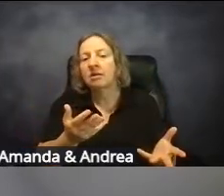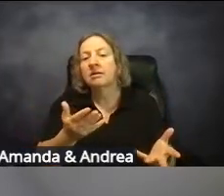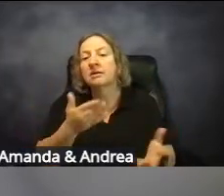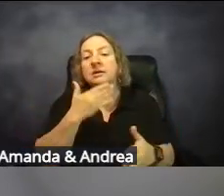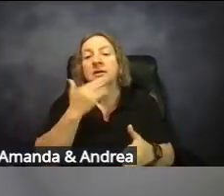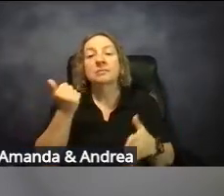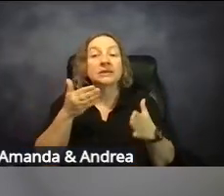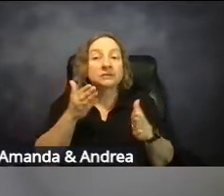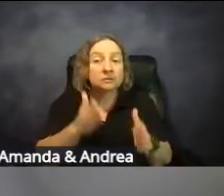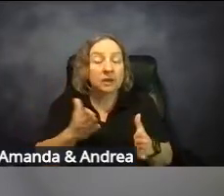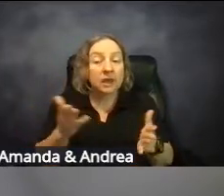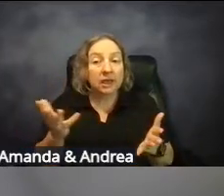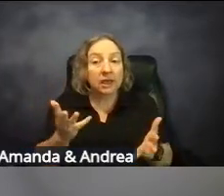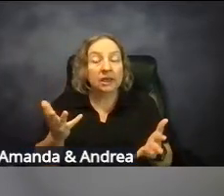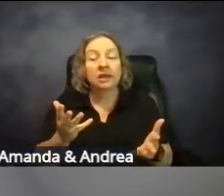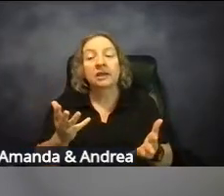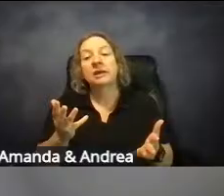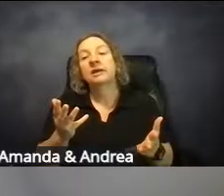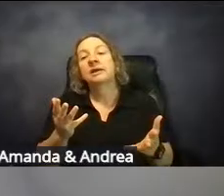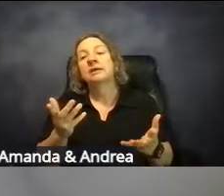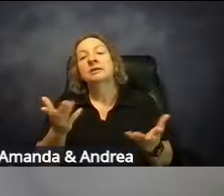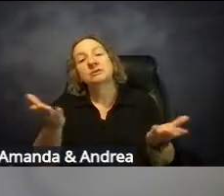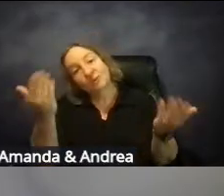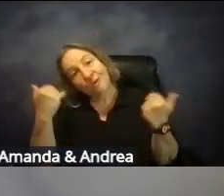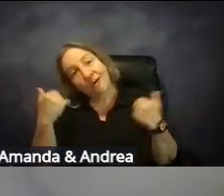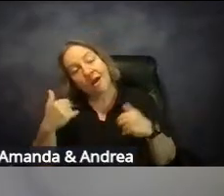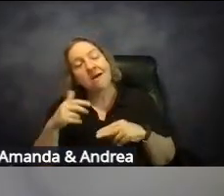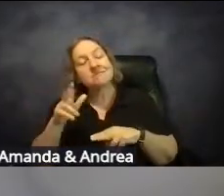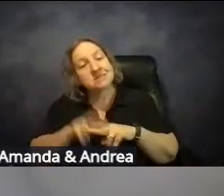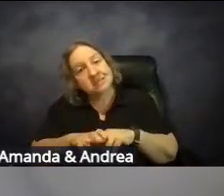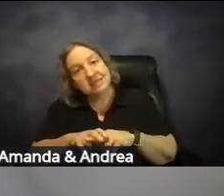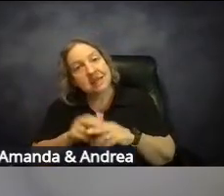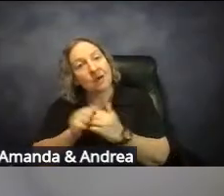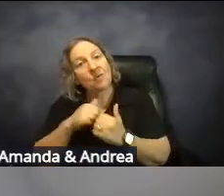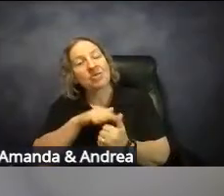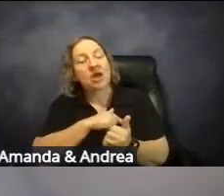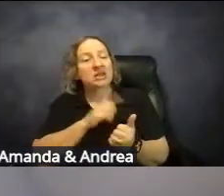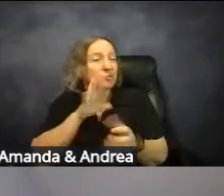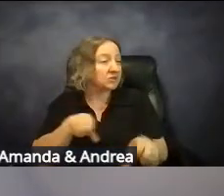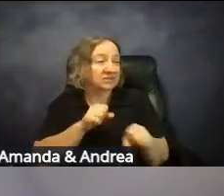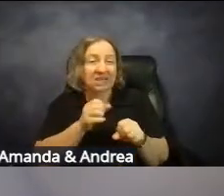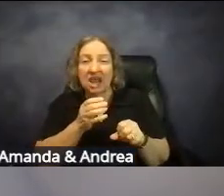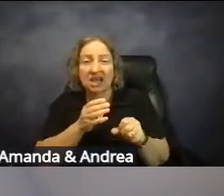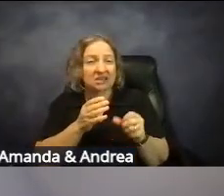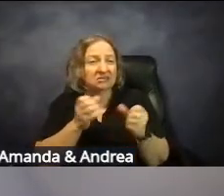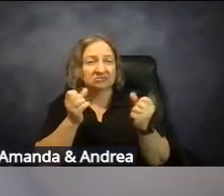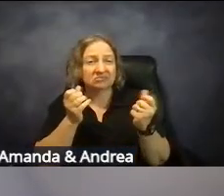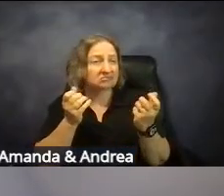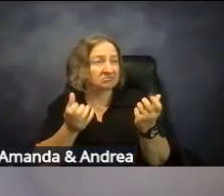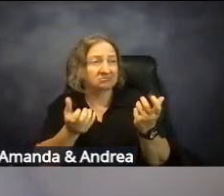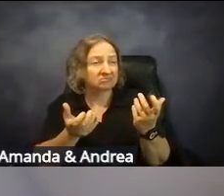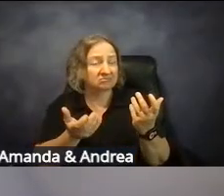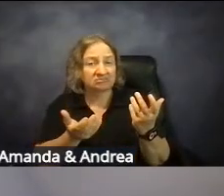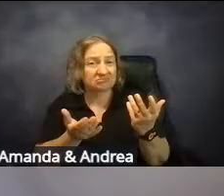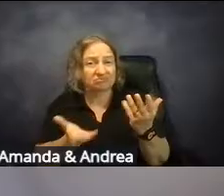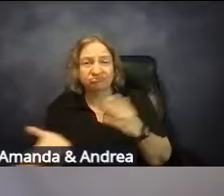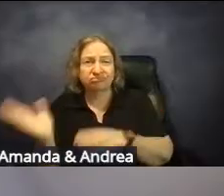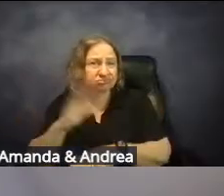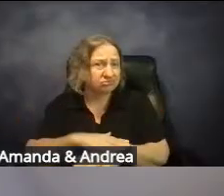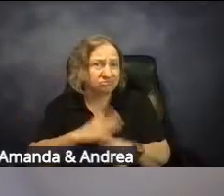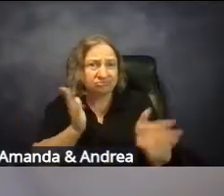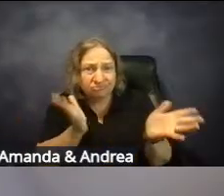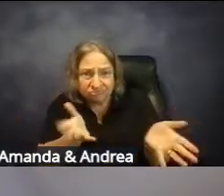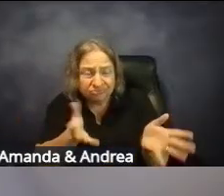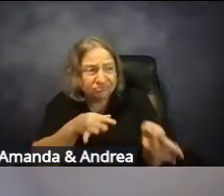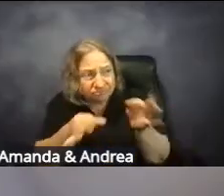way is to come in, sit down with our folks. We will take as much time as possible